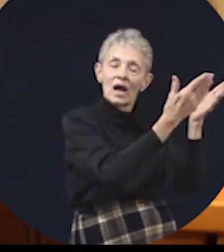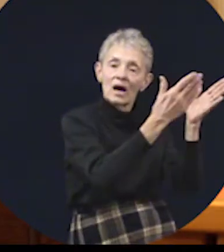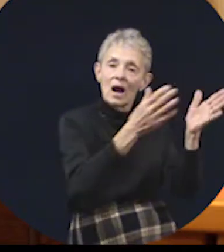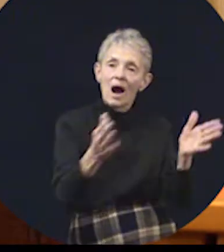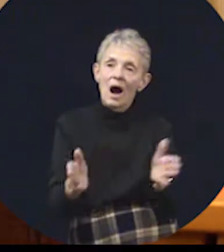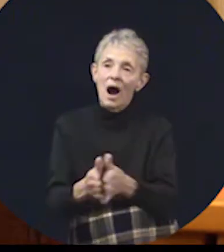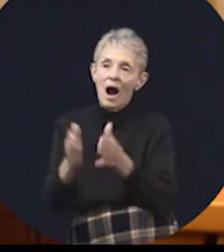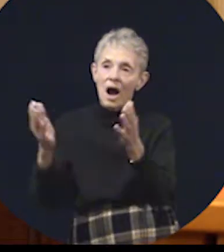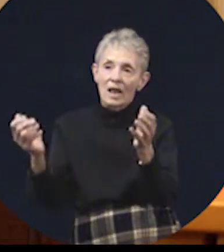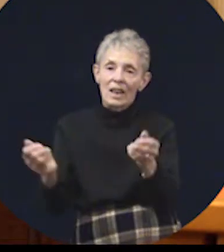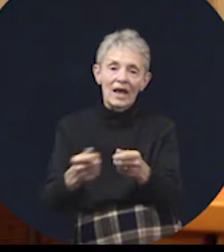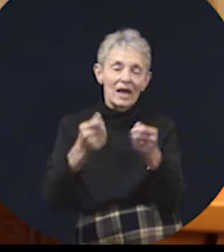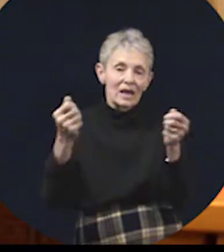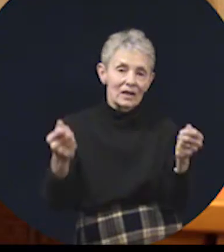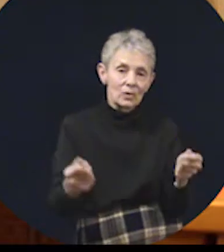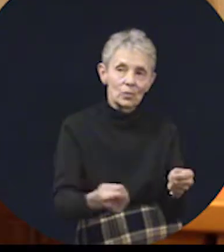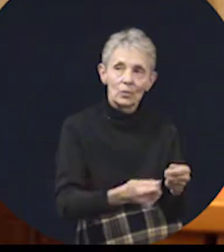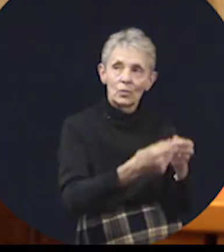alleluia,